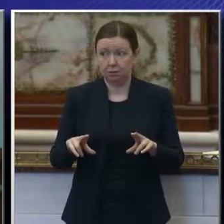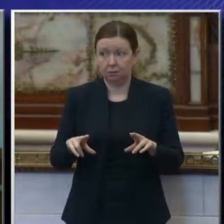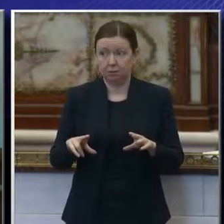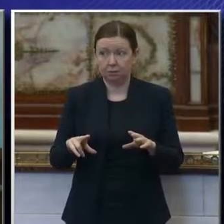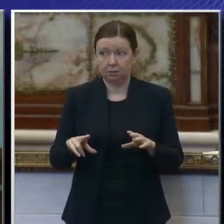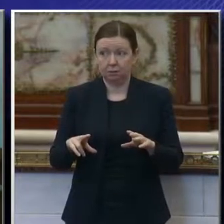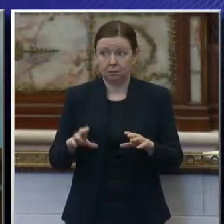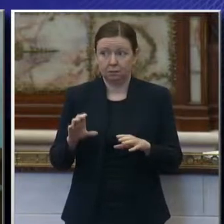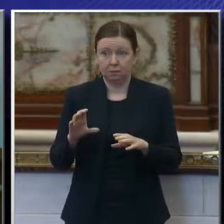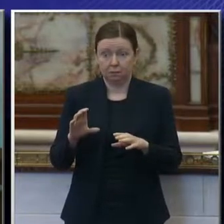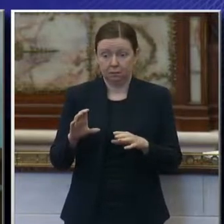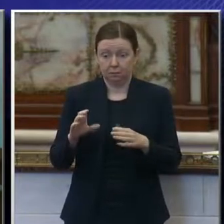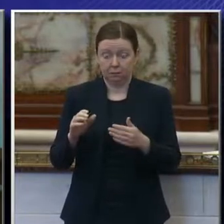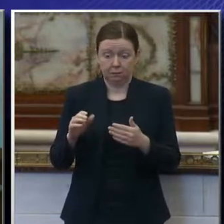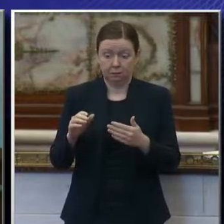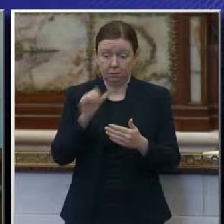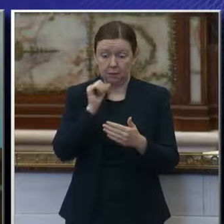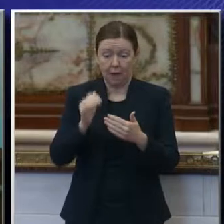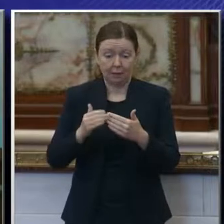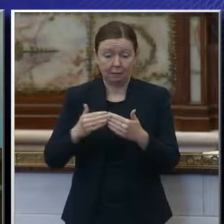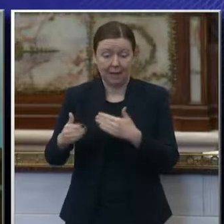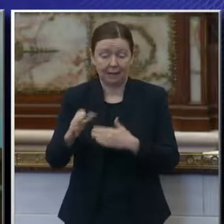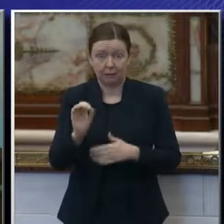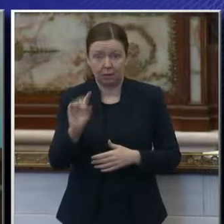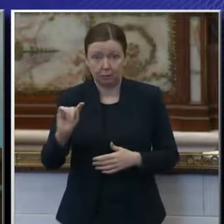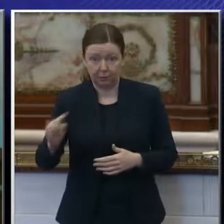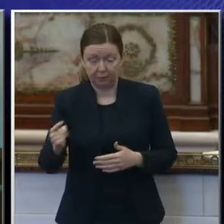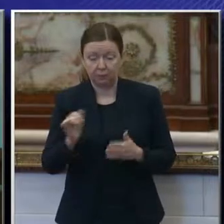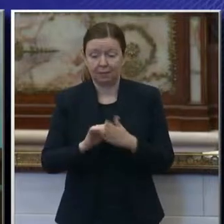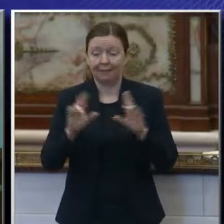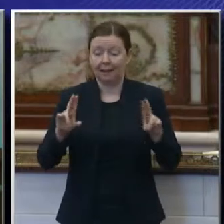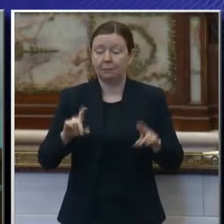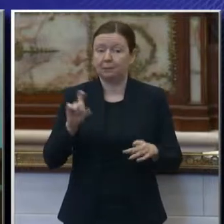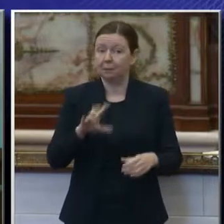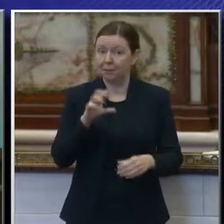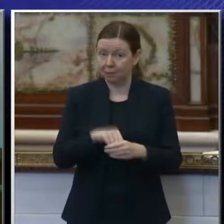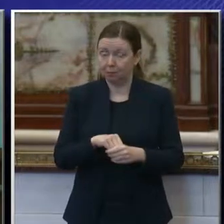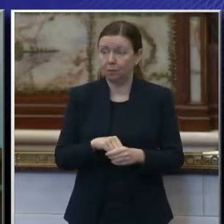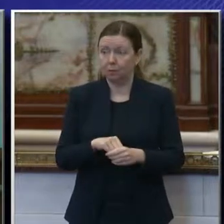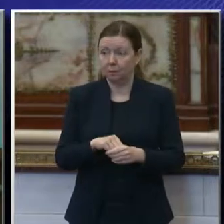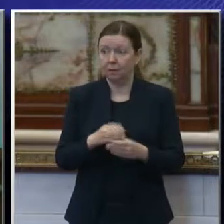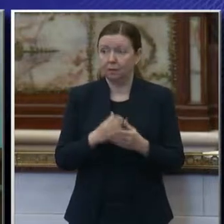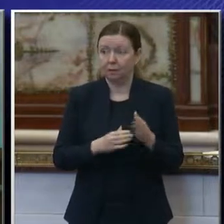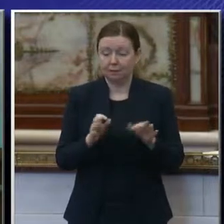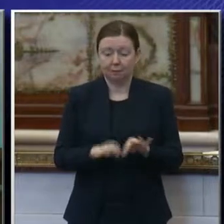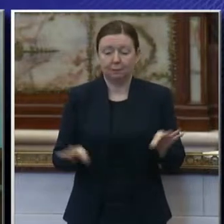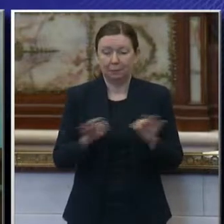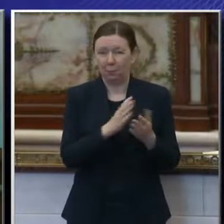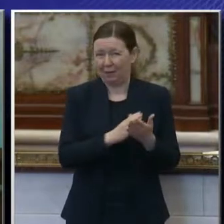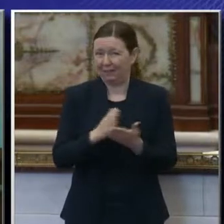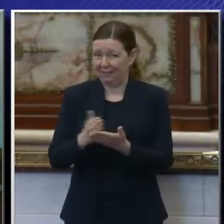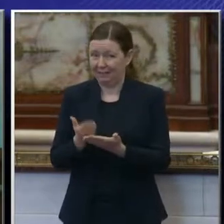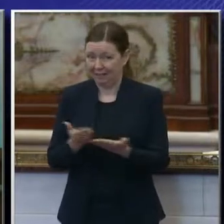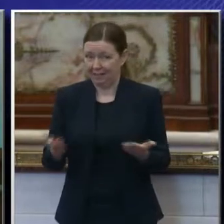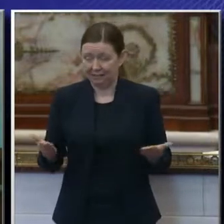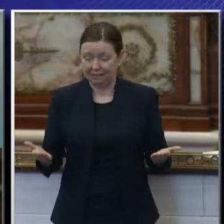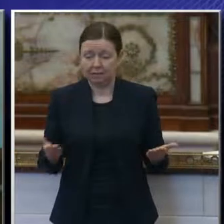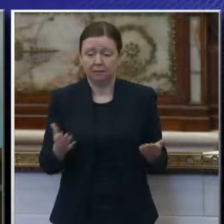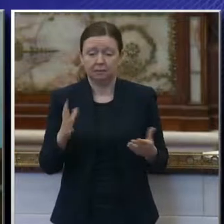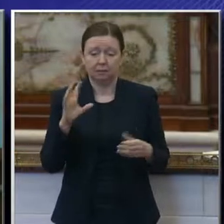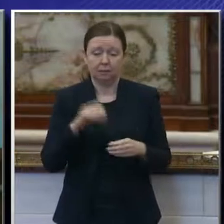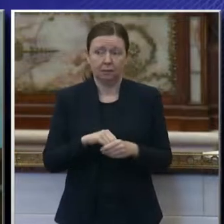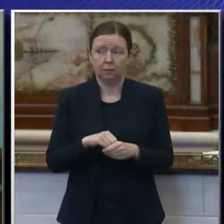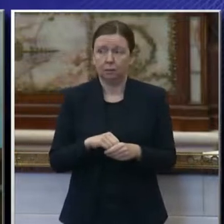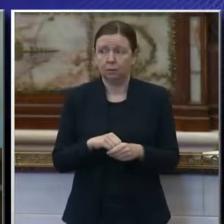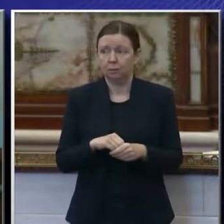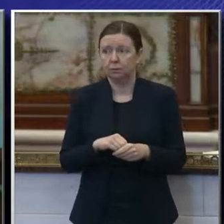October 1st, and that application must include some key elements. Those include